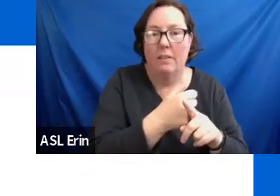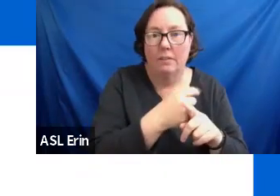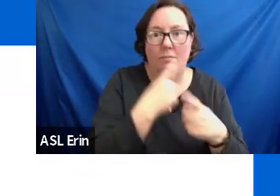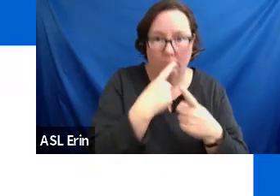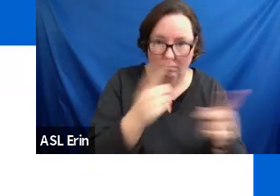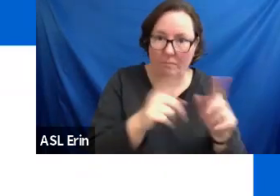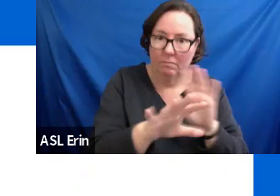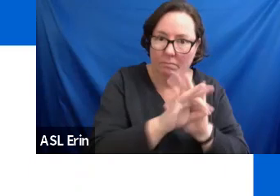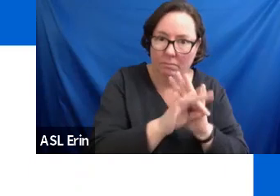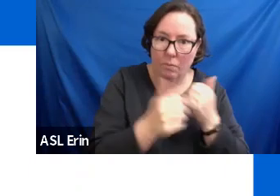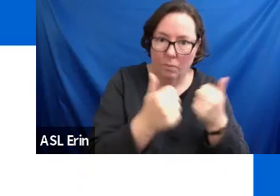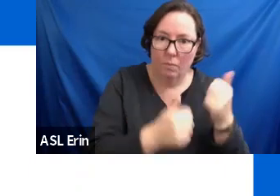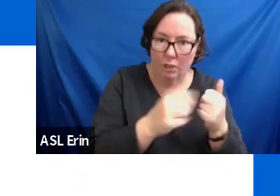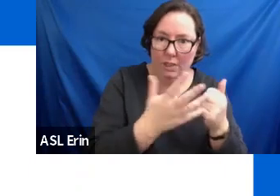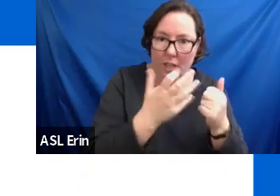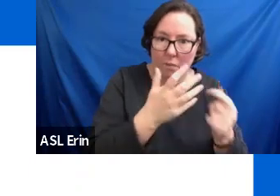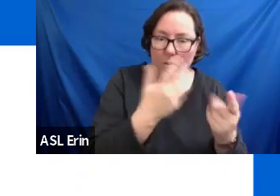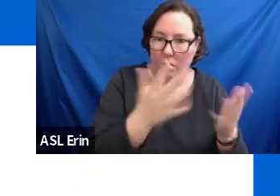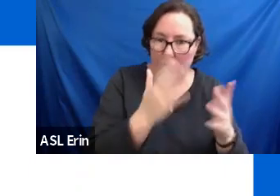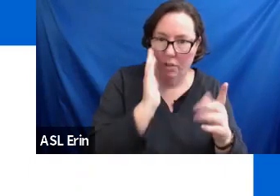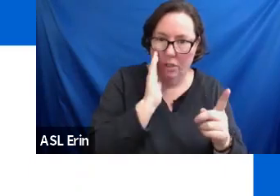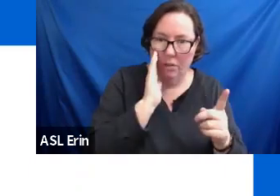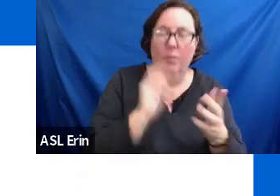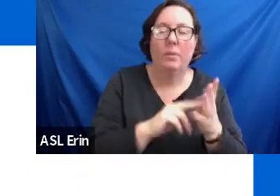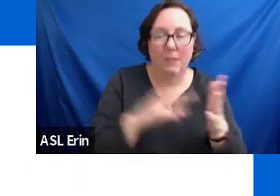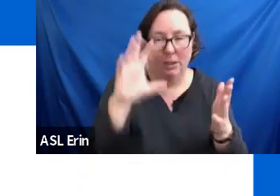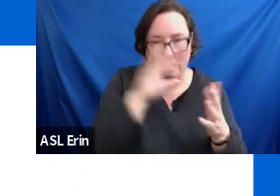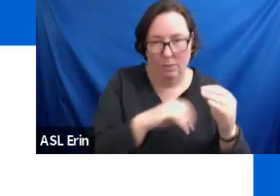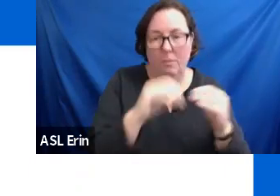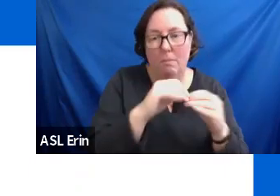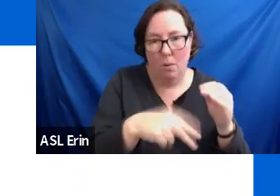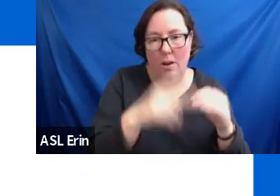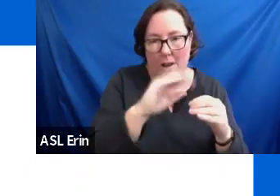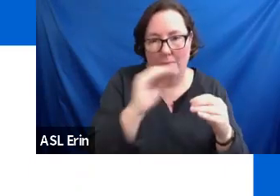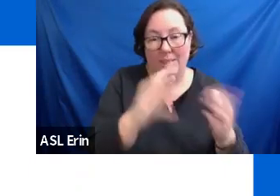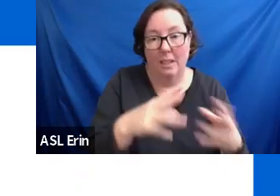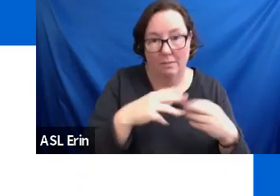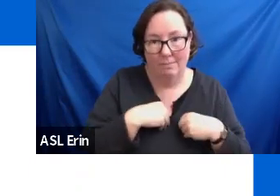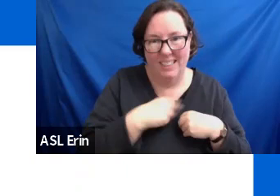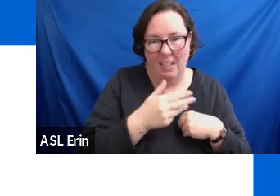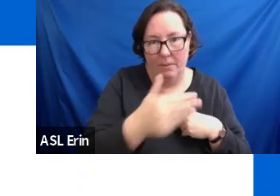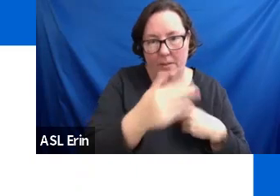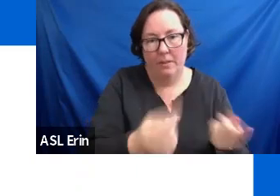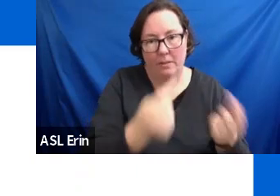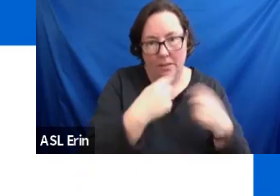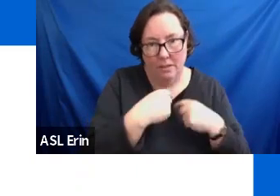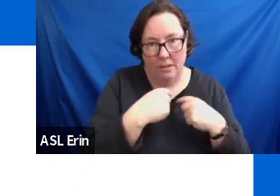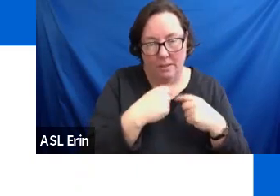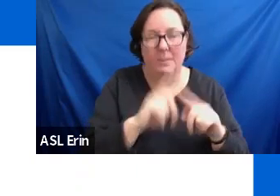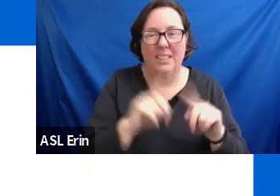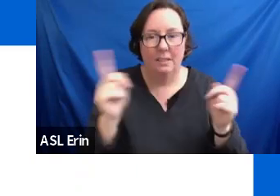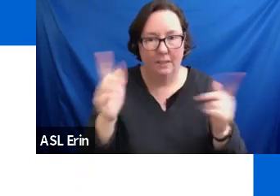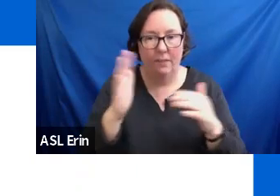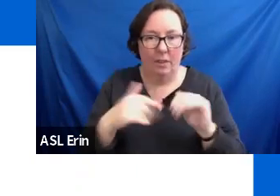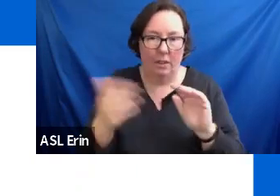schools, showing a lot more of personal participation investment versus some of what we did in the prior years. So we